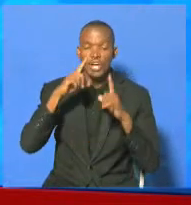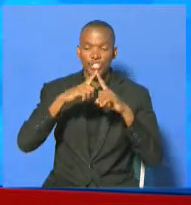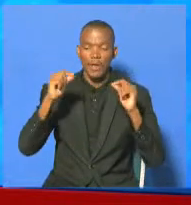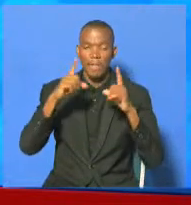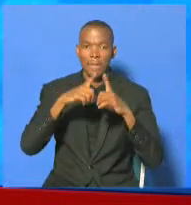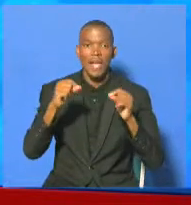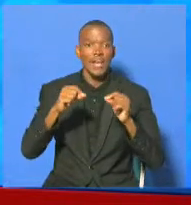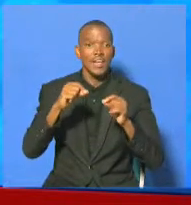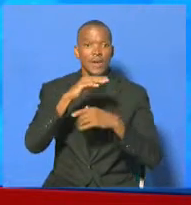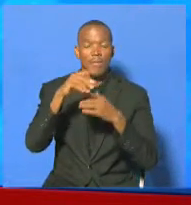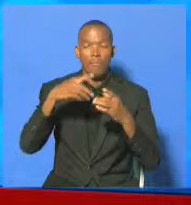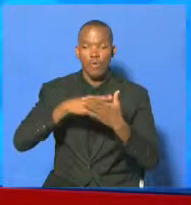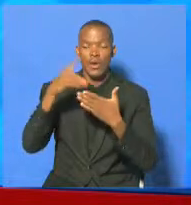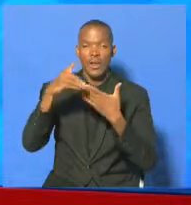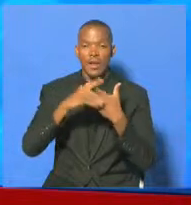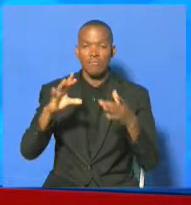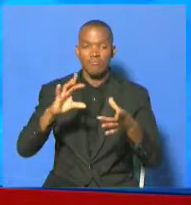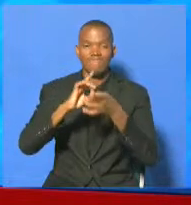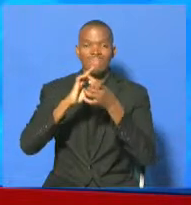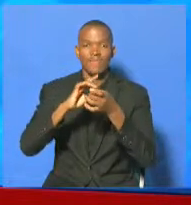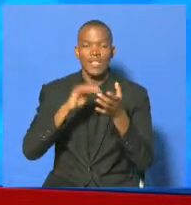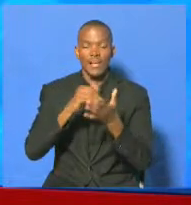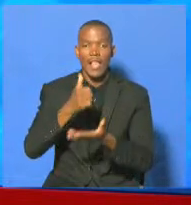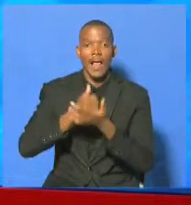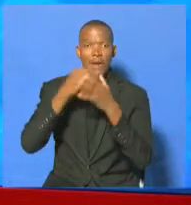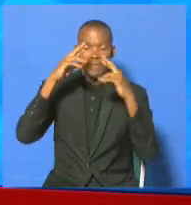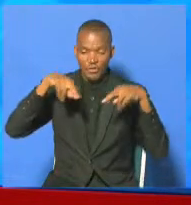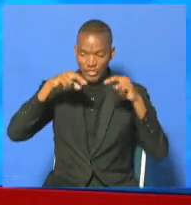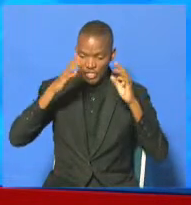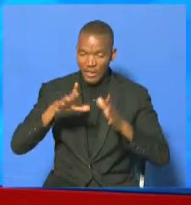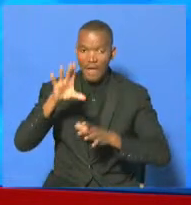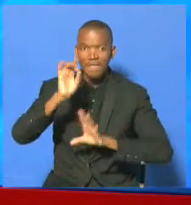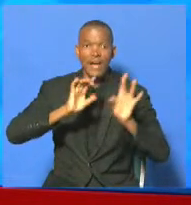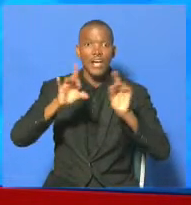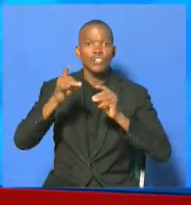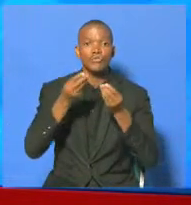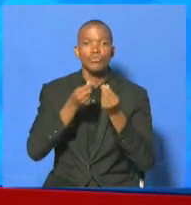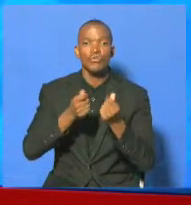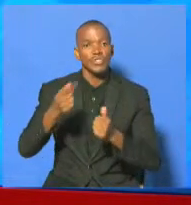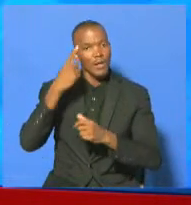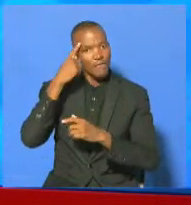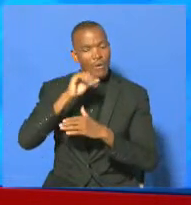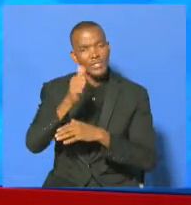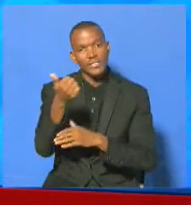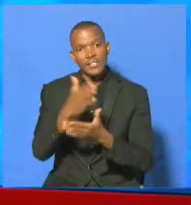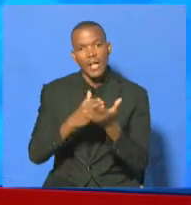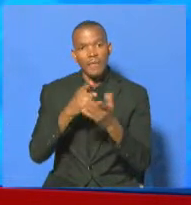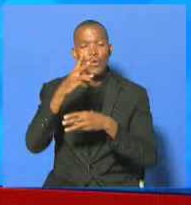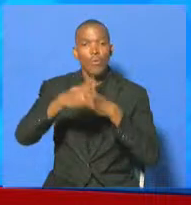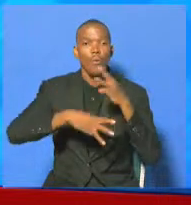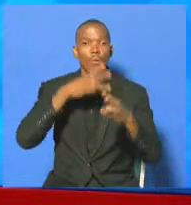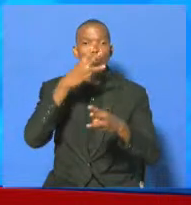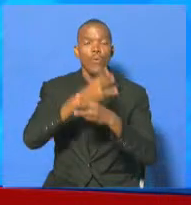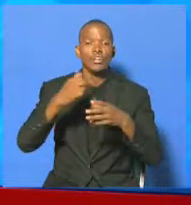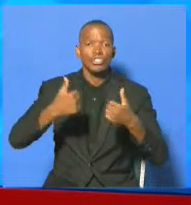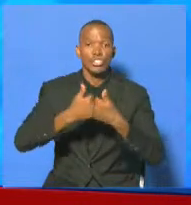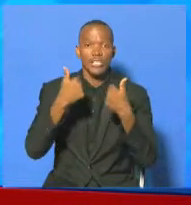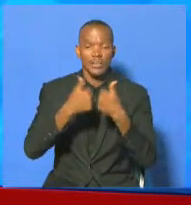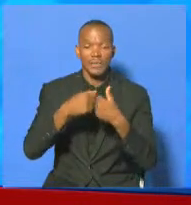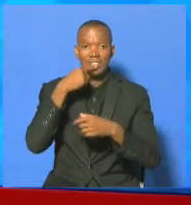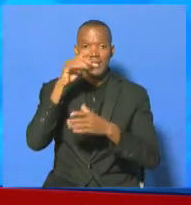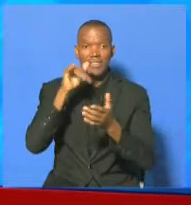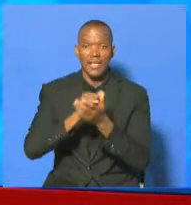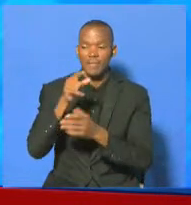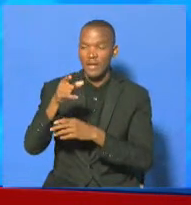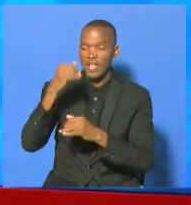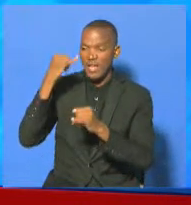Collaborative Research Program has great potential in helping researchers come up with innovative solutions to some of the world's challenges. He was speaking at the